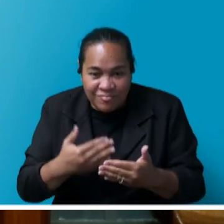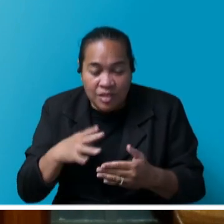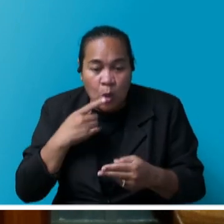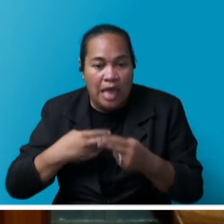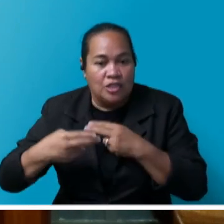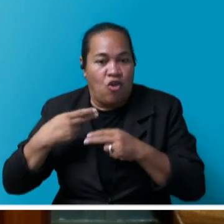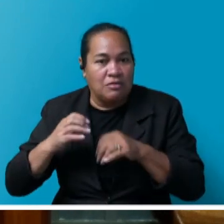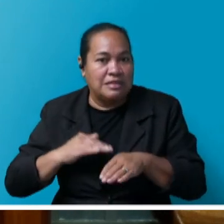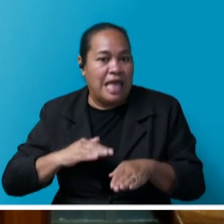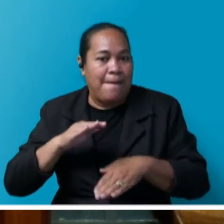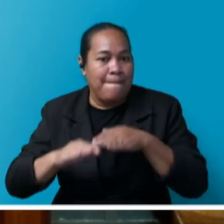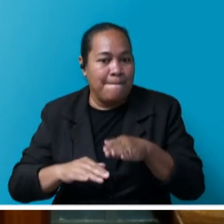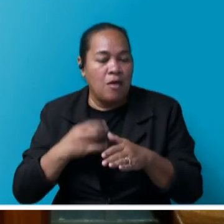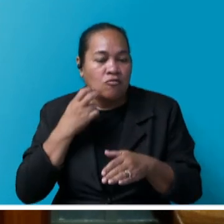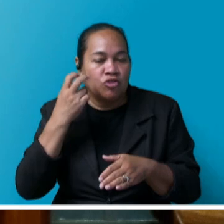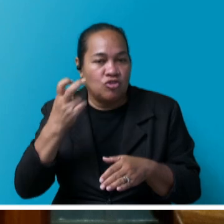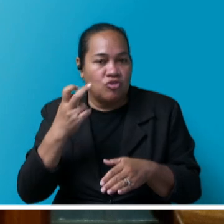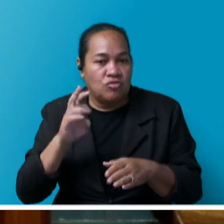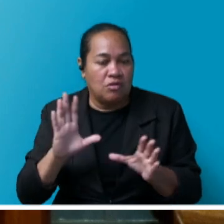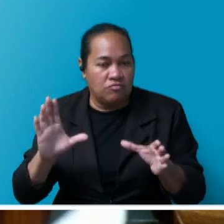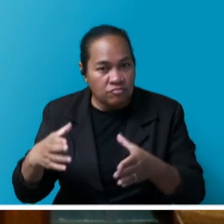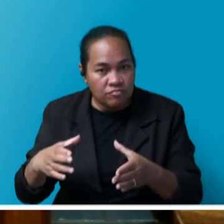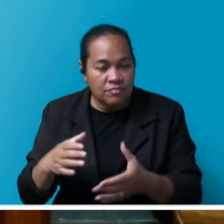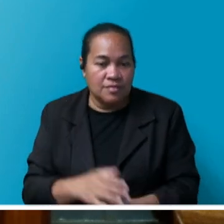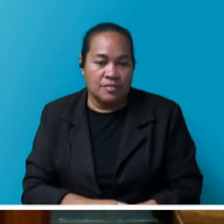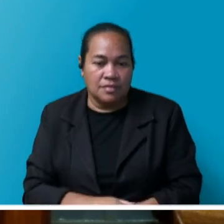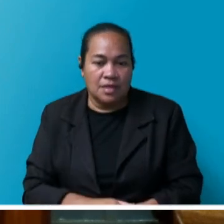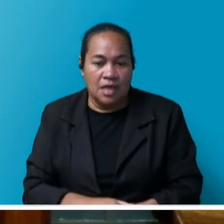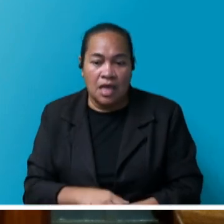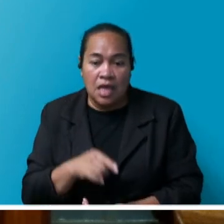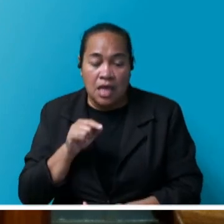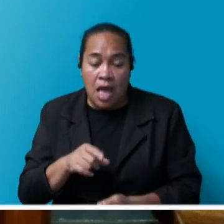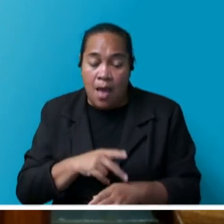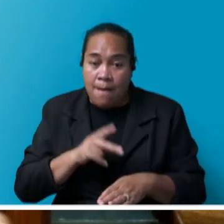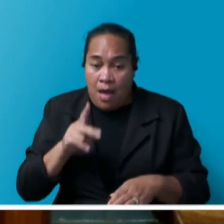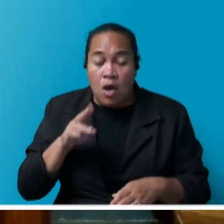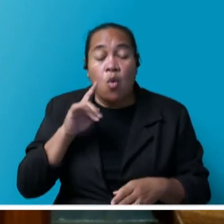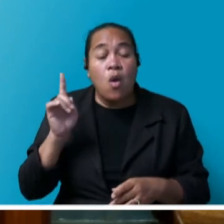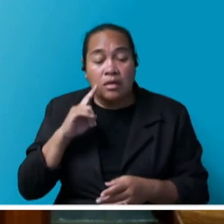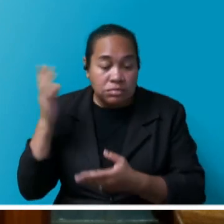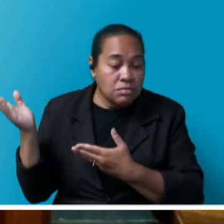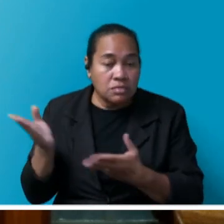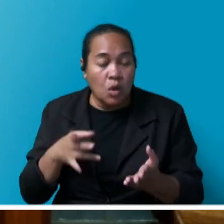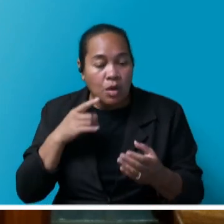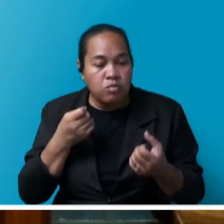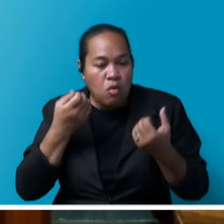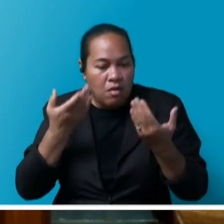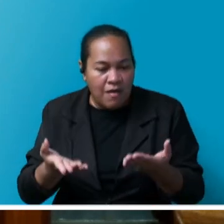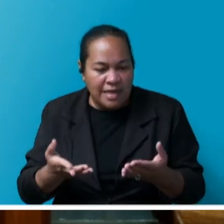step toward our tourism industry. Once passed in Parliament, it will provide a comprehensive legal